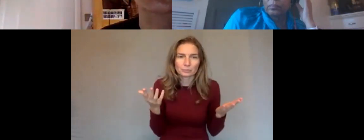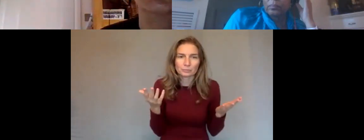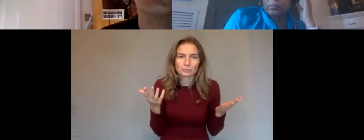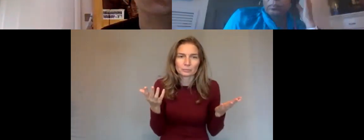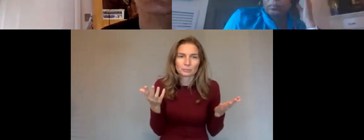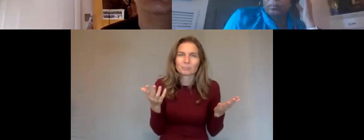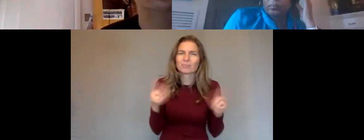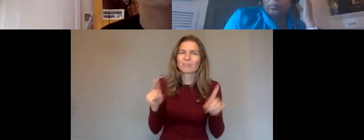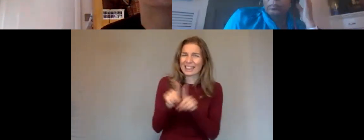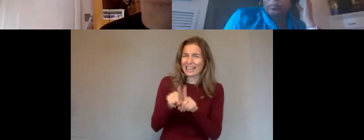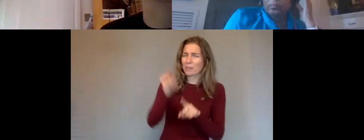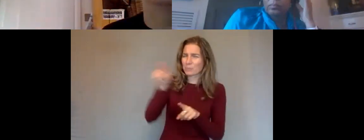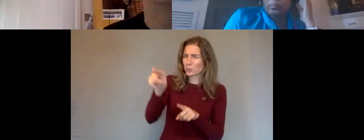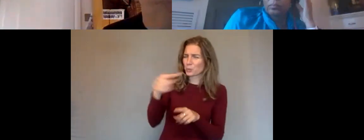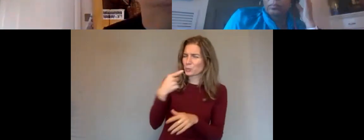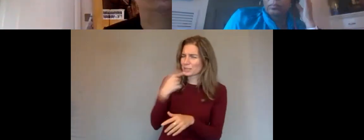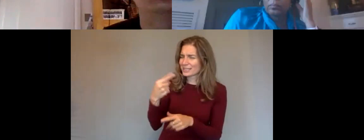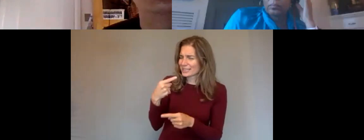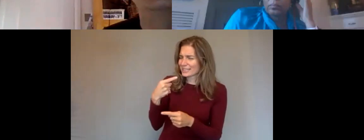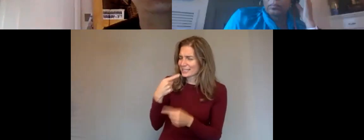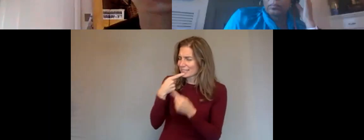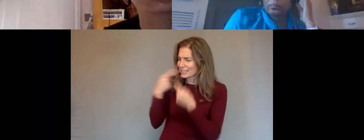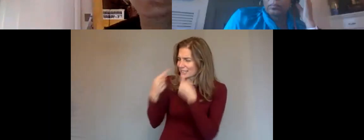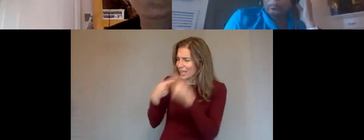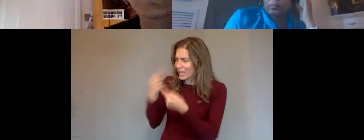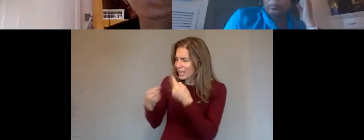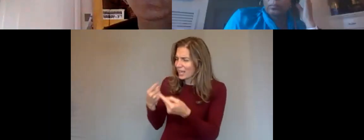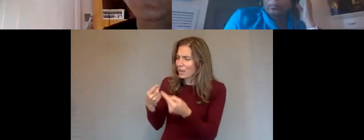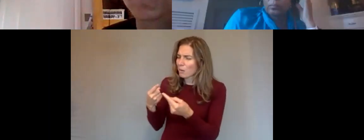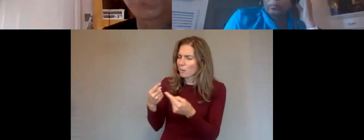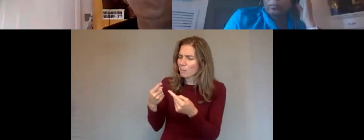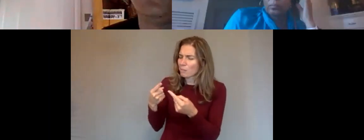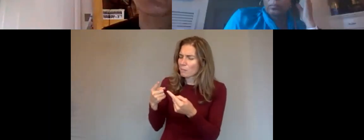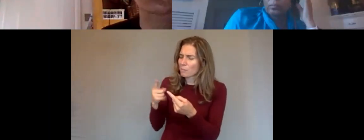way you've articulated, but if I try and bring some of them to life,